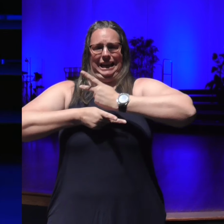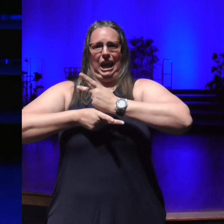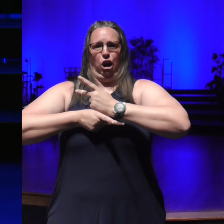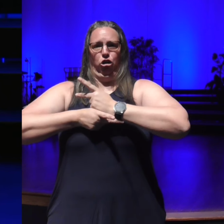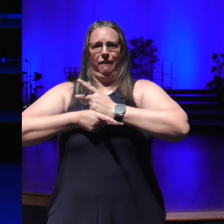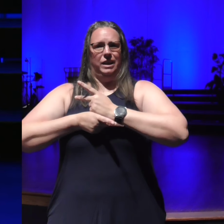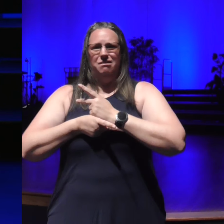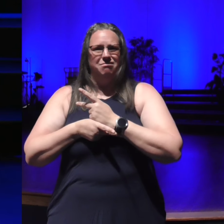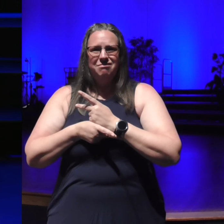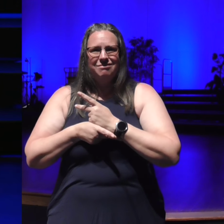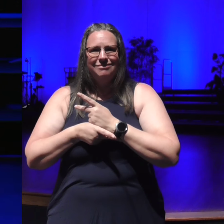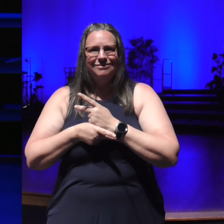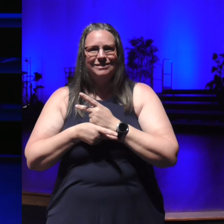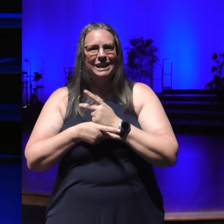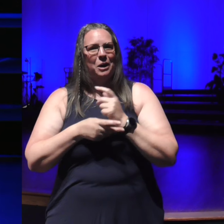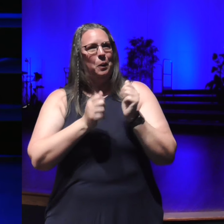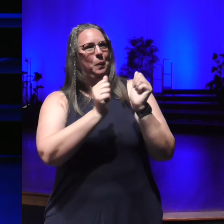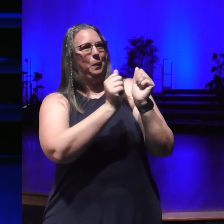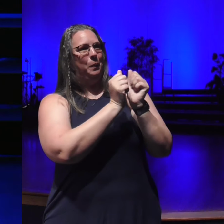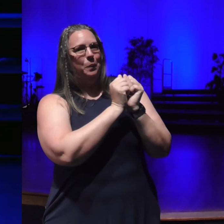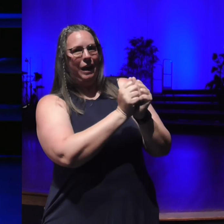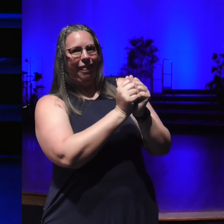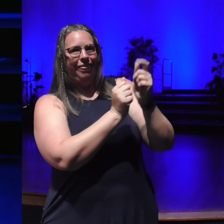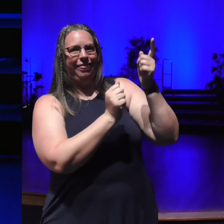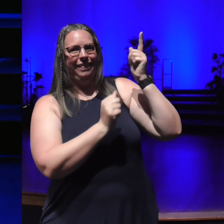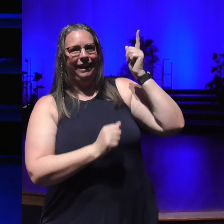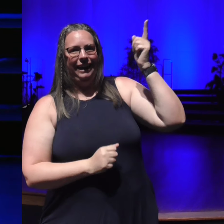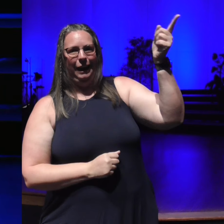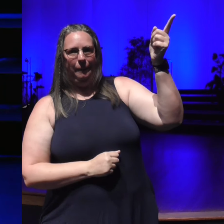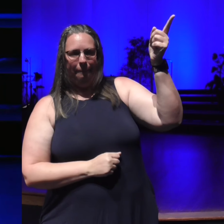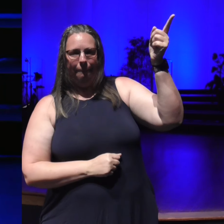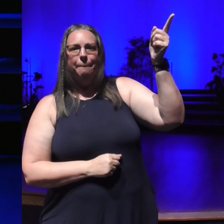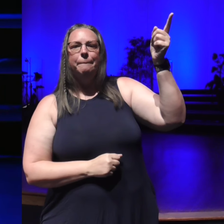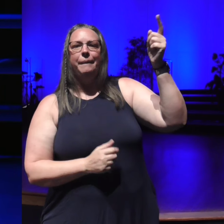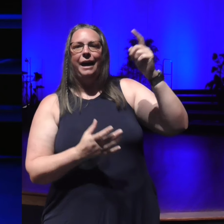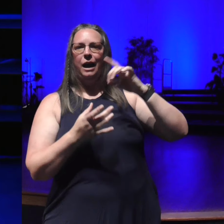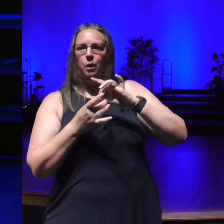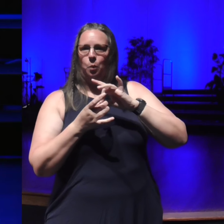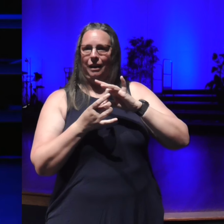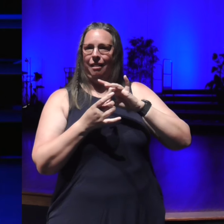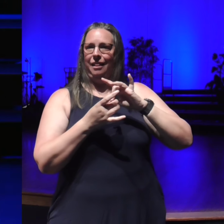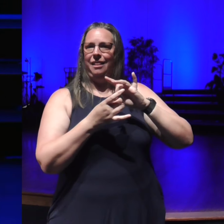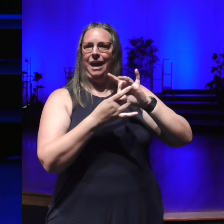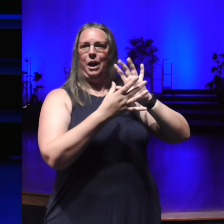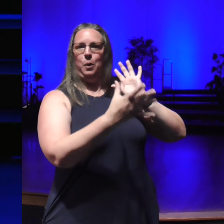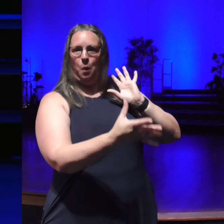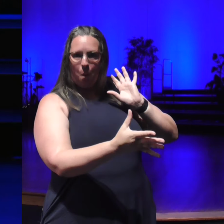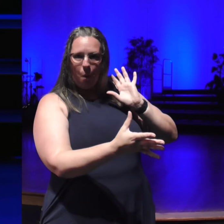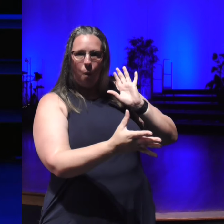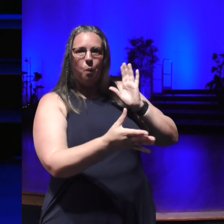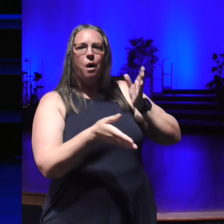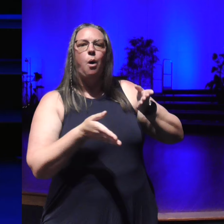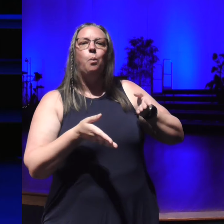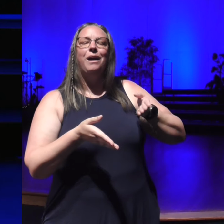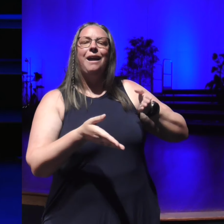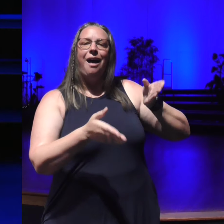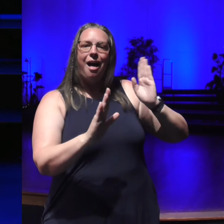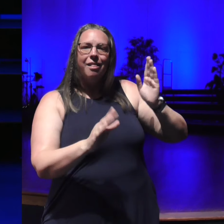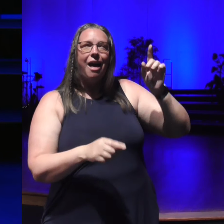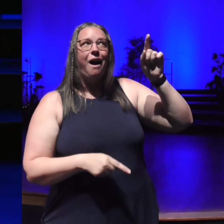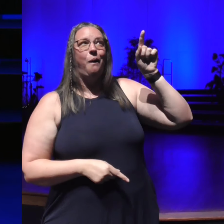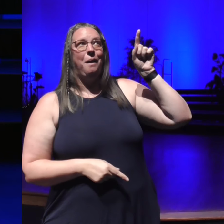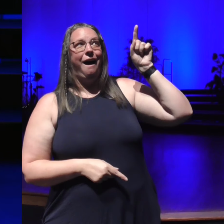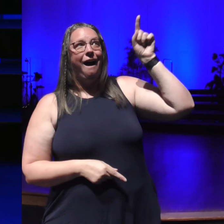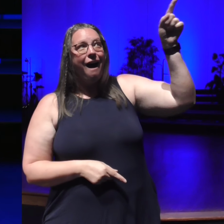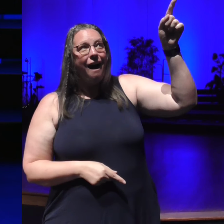we co-create with the divine power, and that in letting go, we allow this divine in to